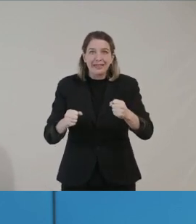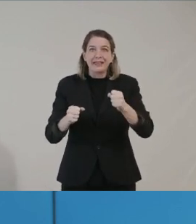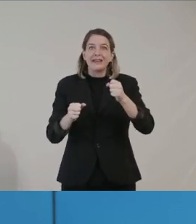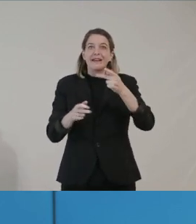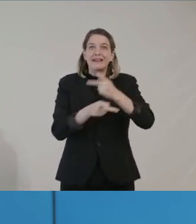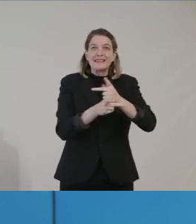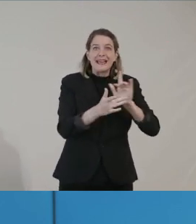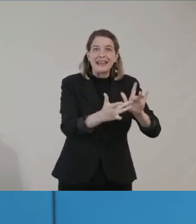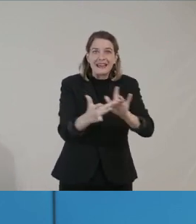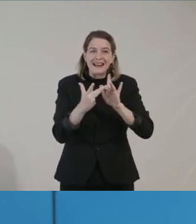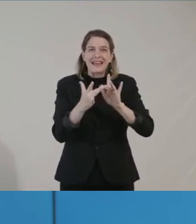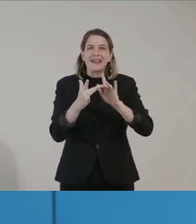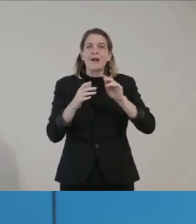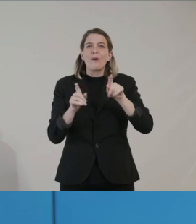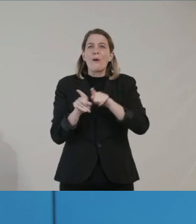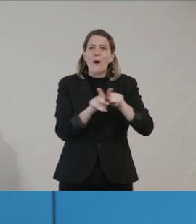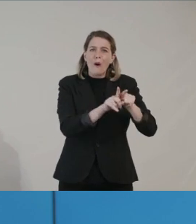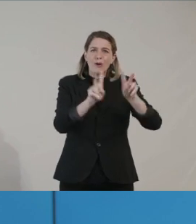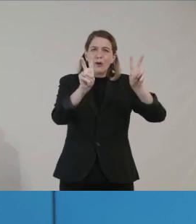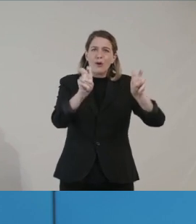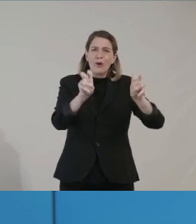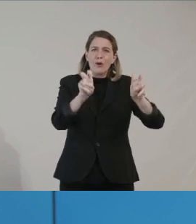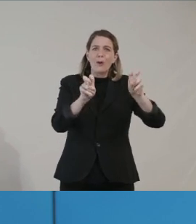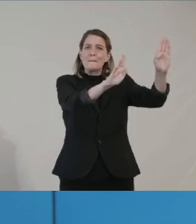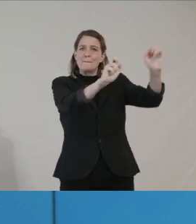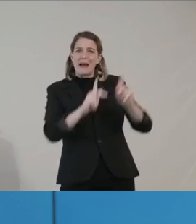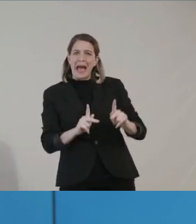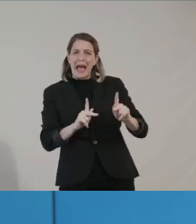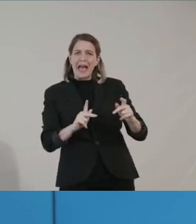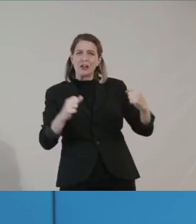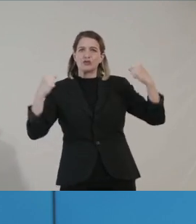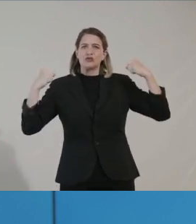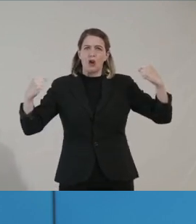objective and the theme that we talk about here.